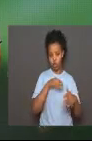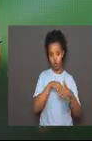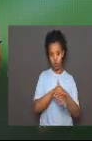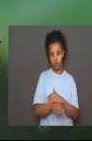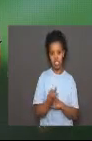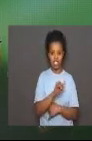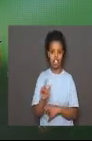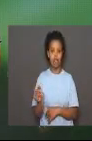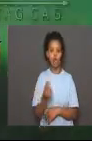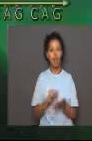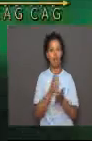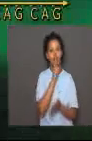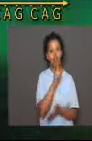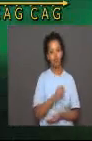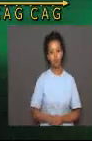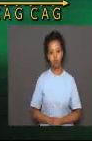been the same.